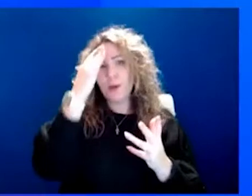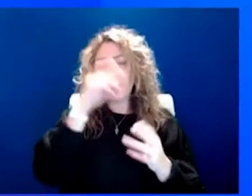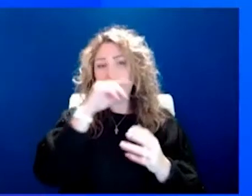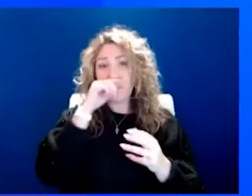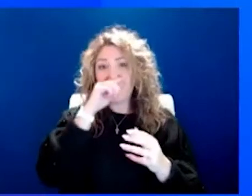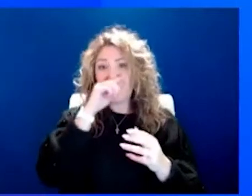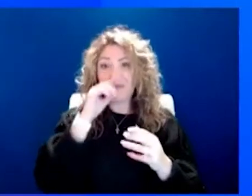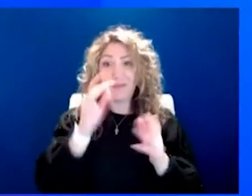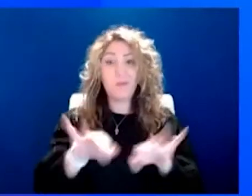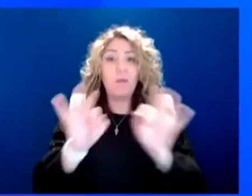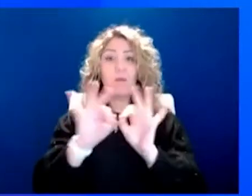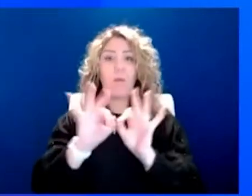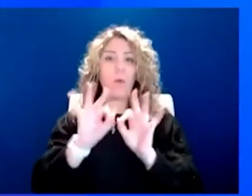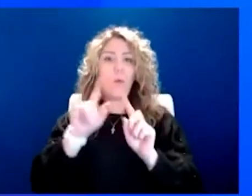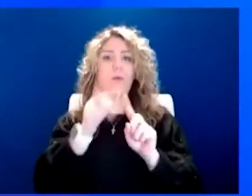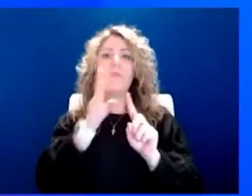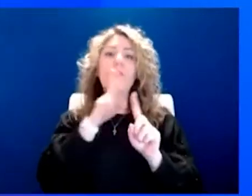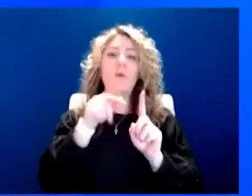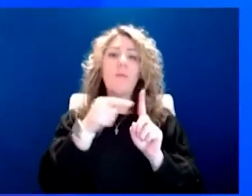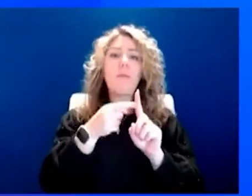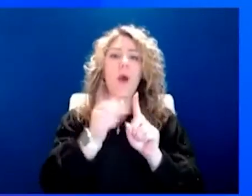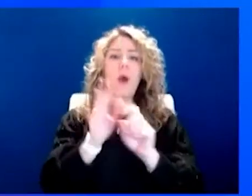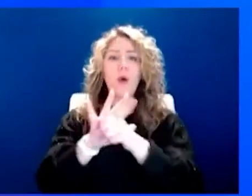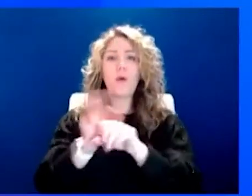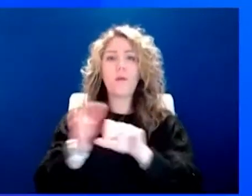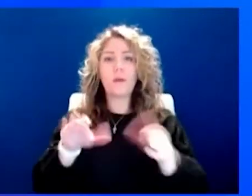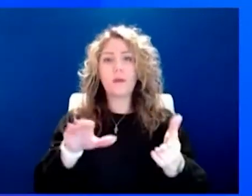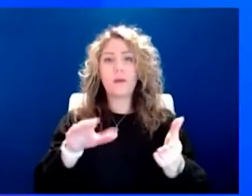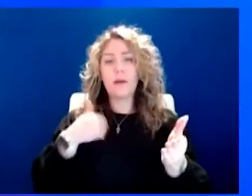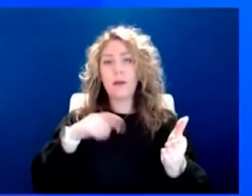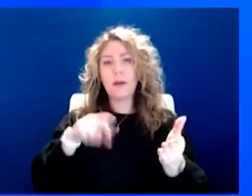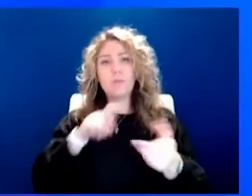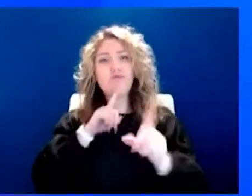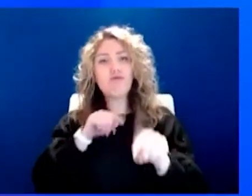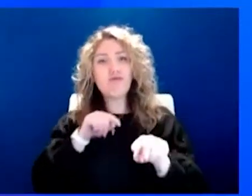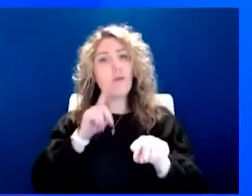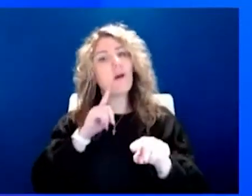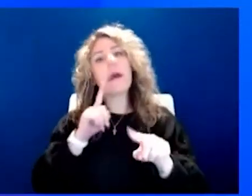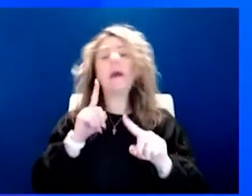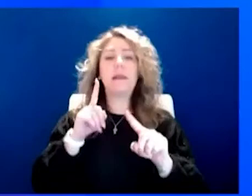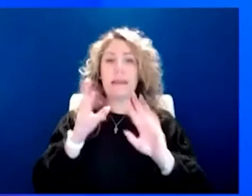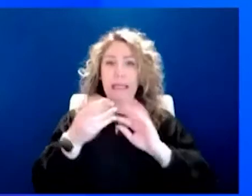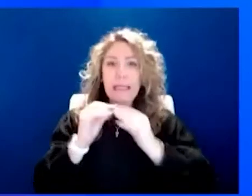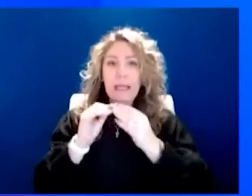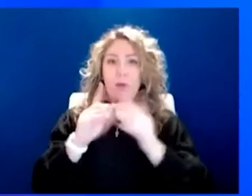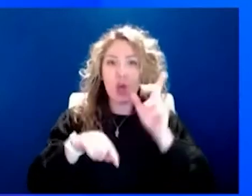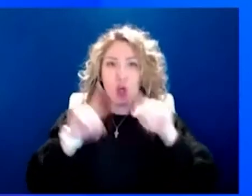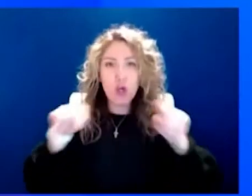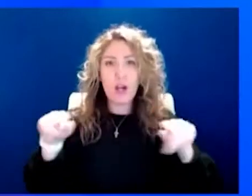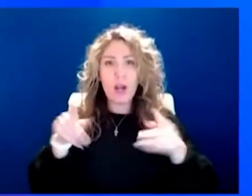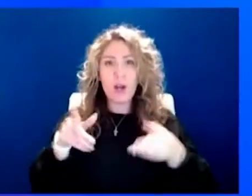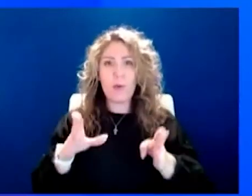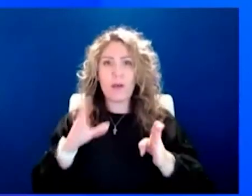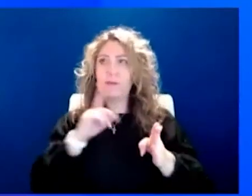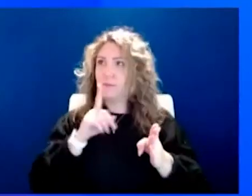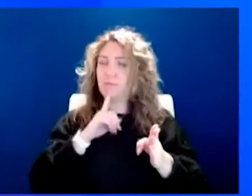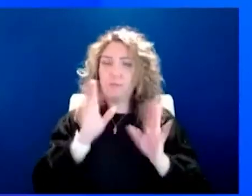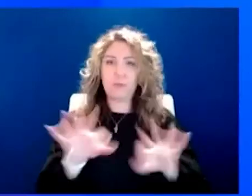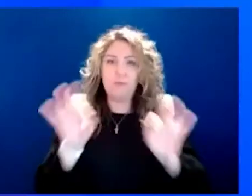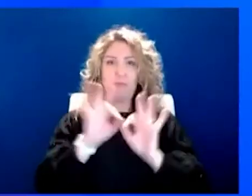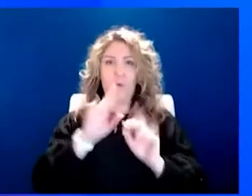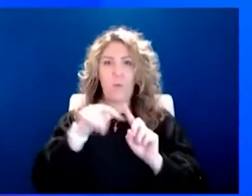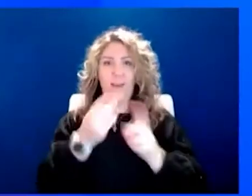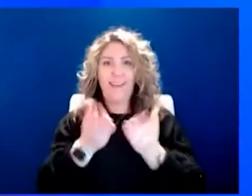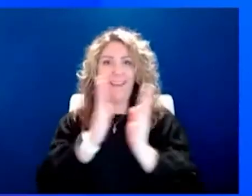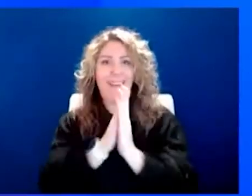about COVID deaths, I have to report them out in a variety of ways. So it's really important whenever anyone asks a question about a COVID death, what exactly